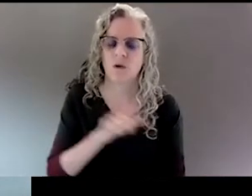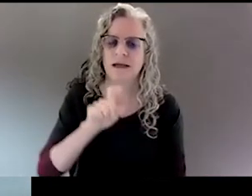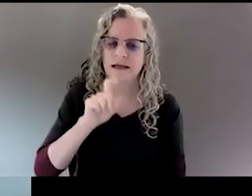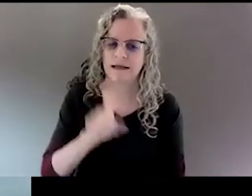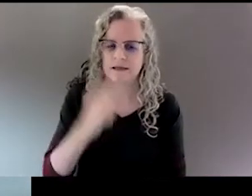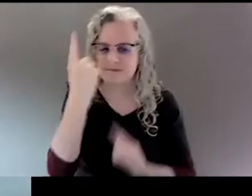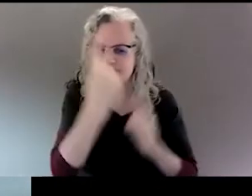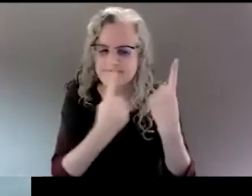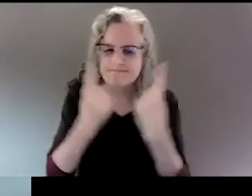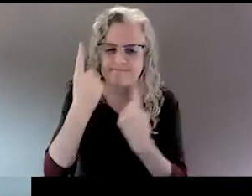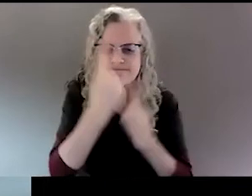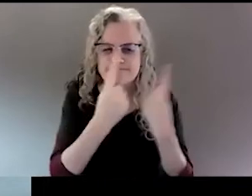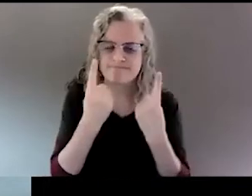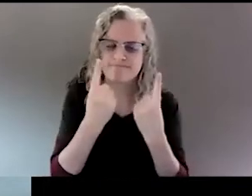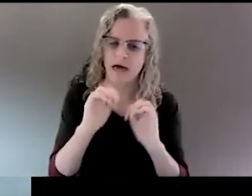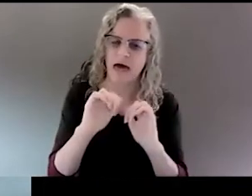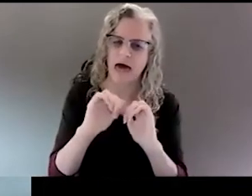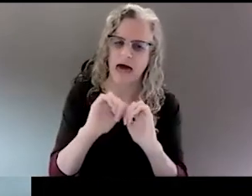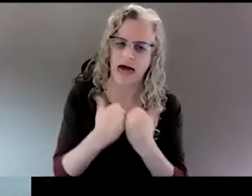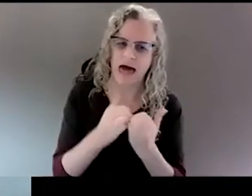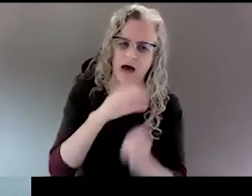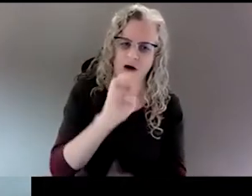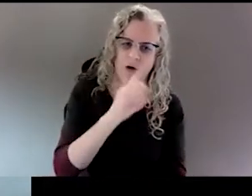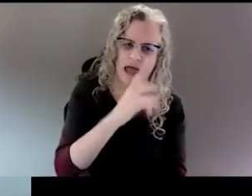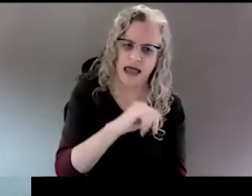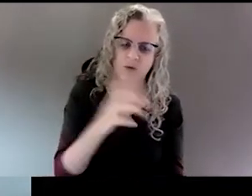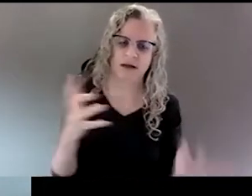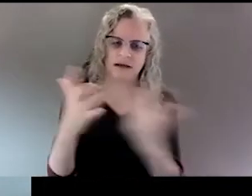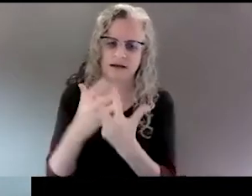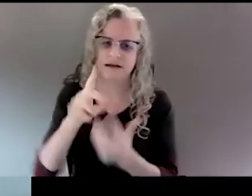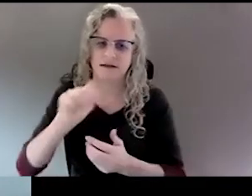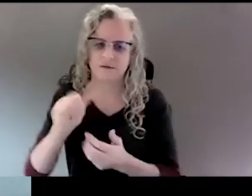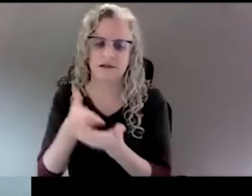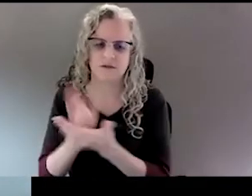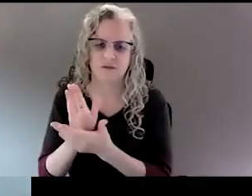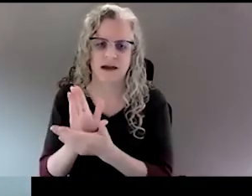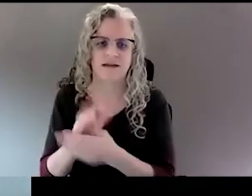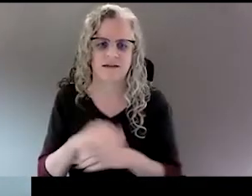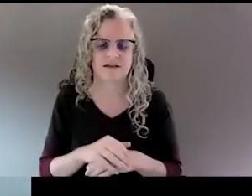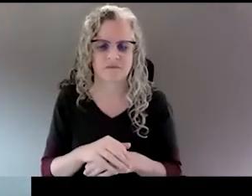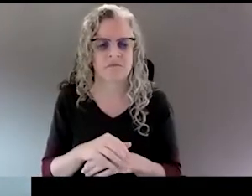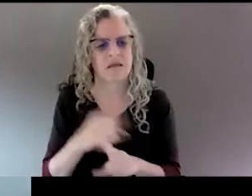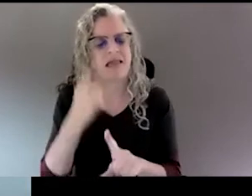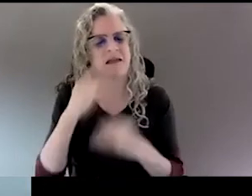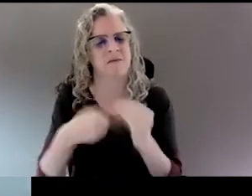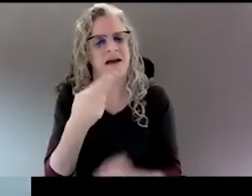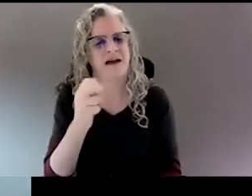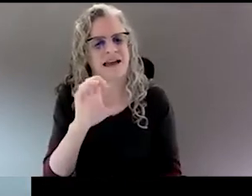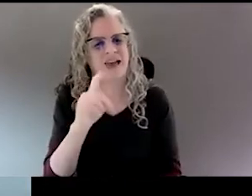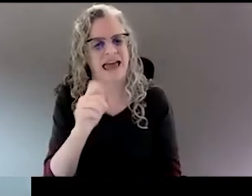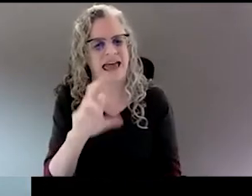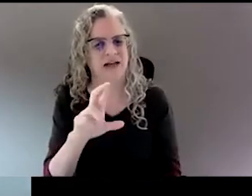frame equity. I'm very interested in Hector's response, but I just want to share with you some thoughts